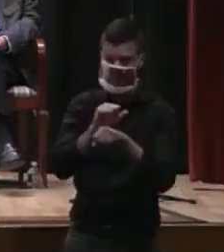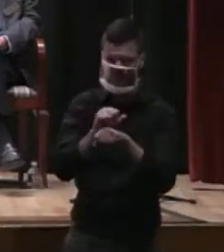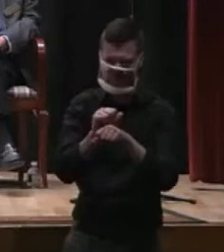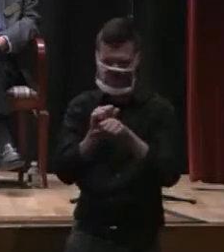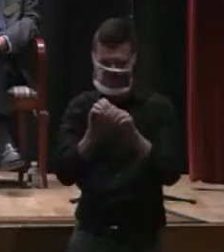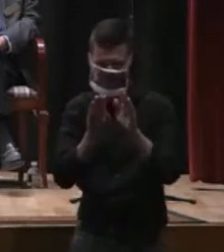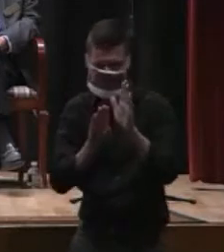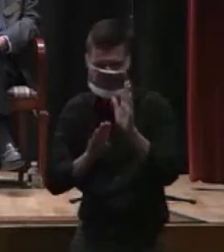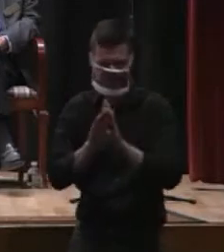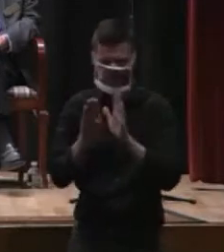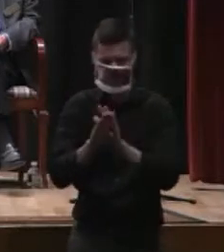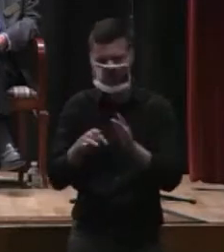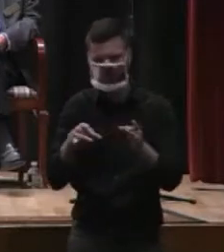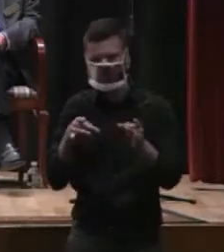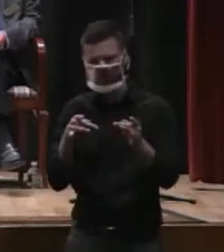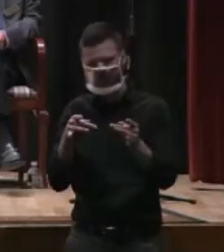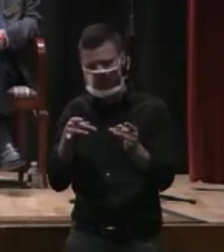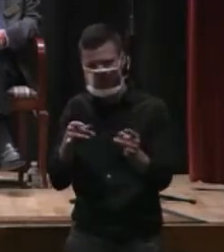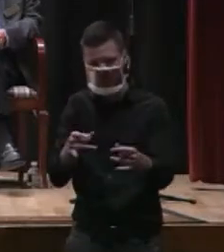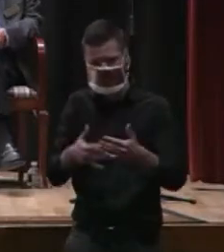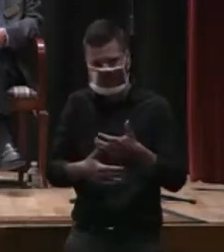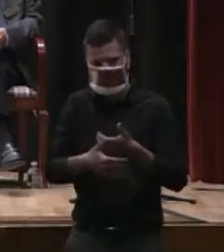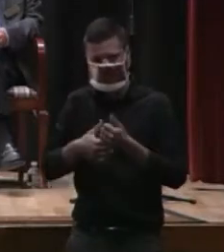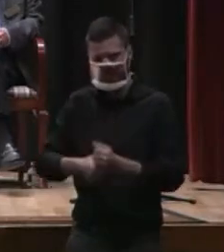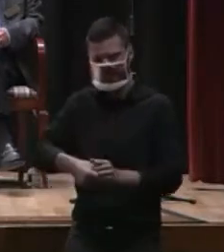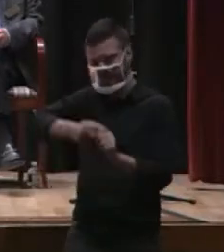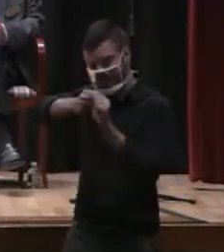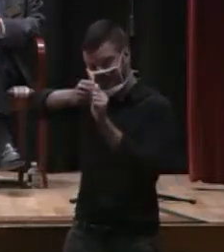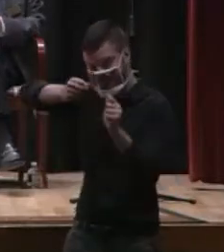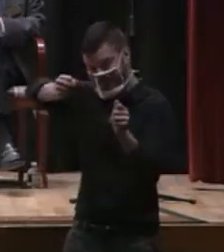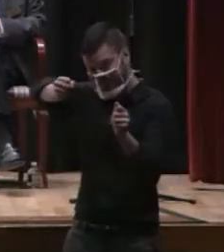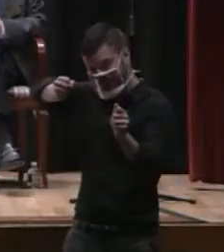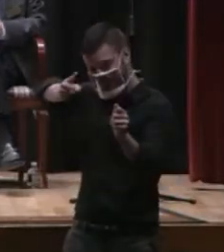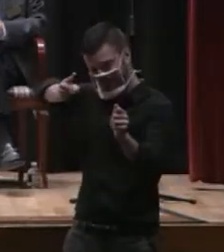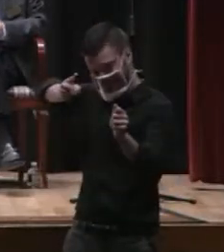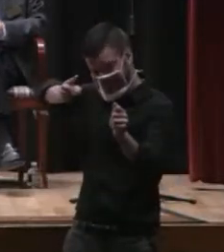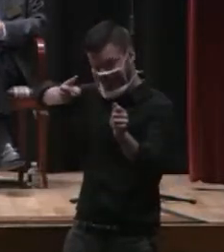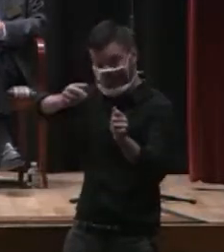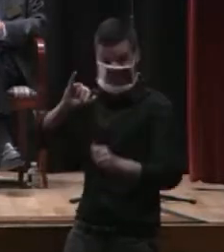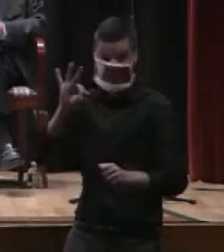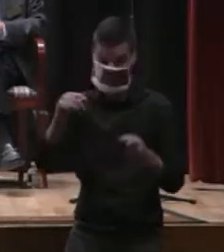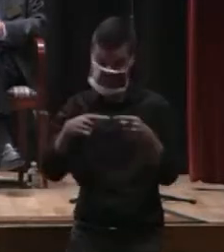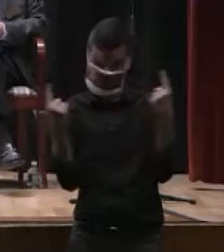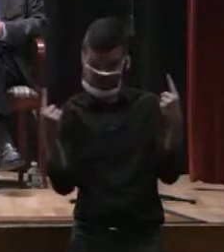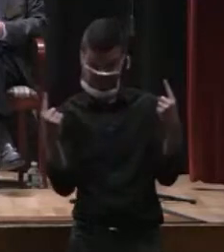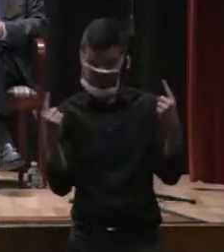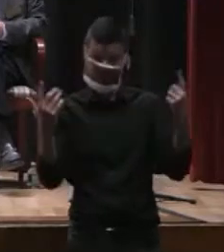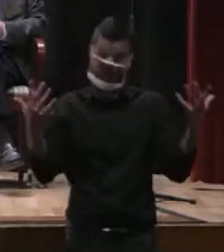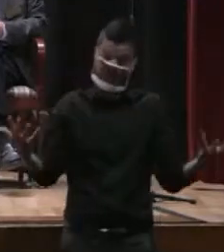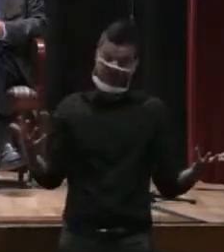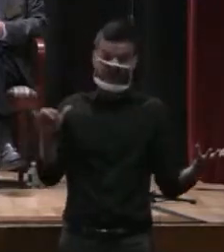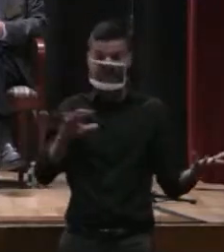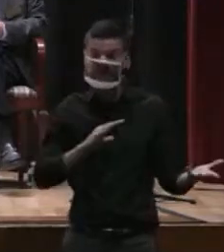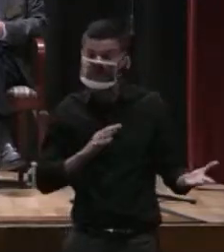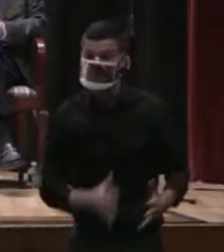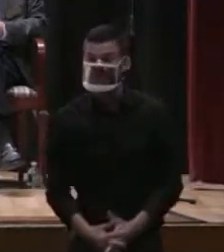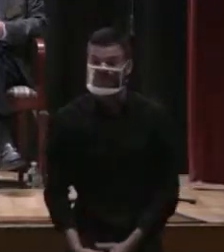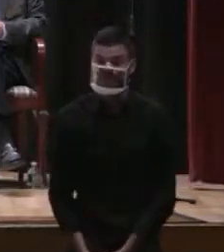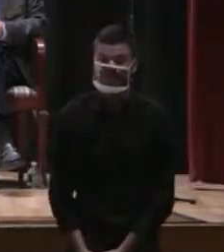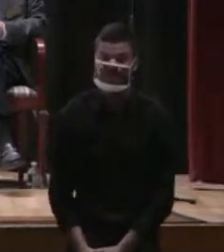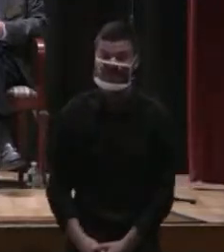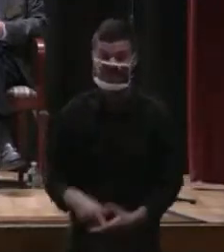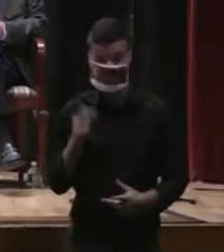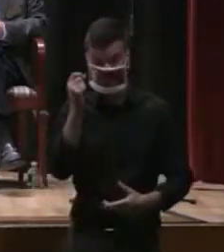smooth, confident manner of release towards our target. If you disagree, well, that's okay.